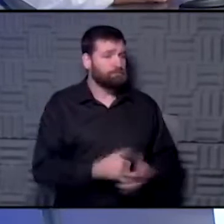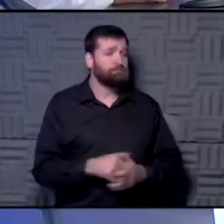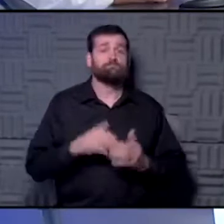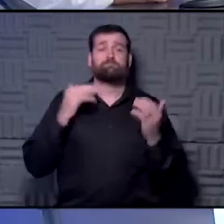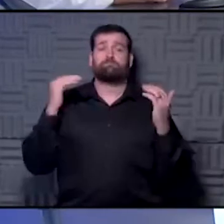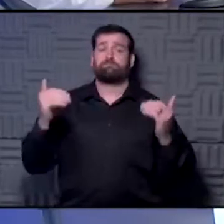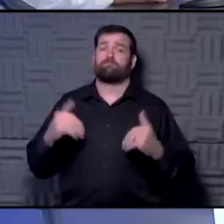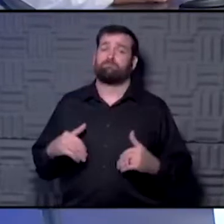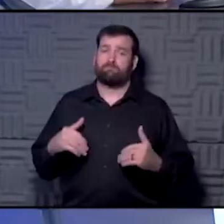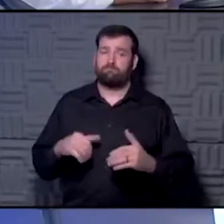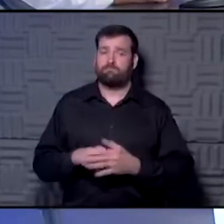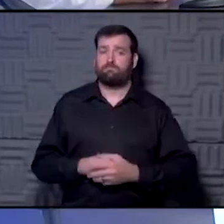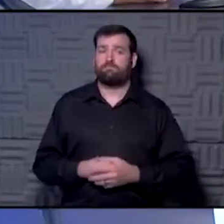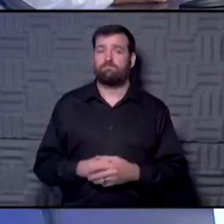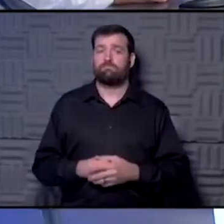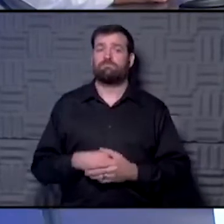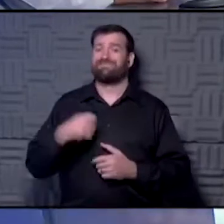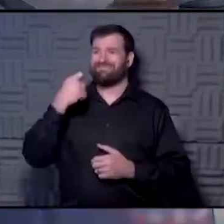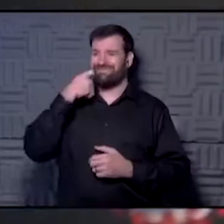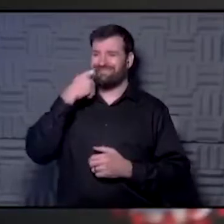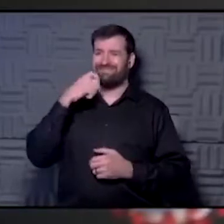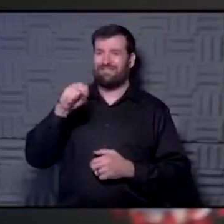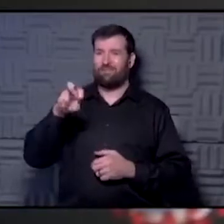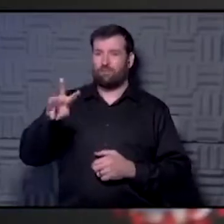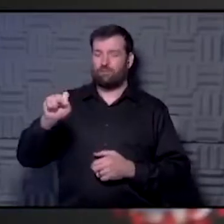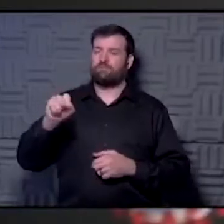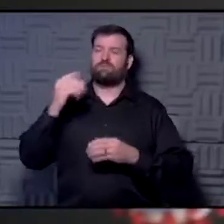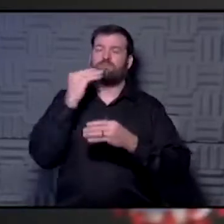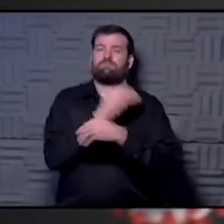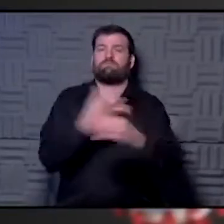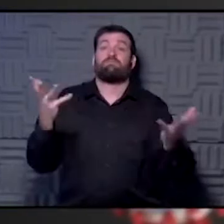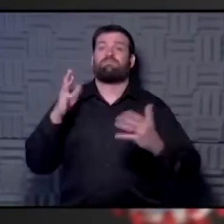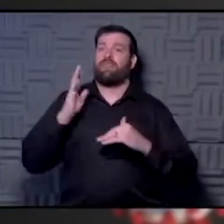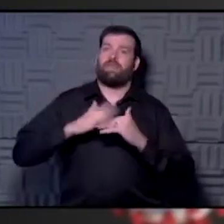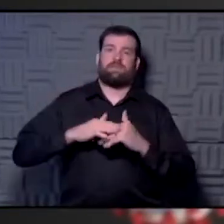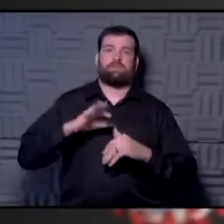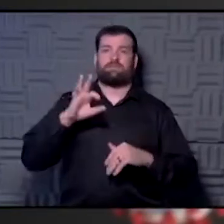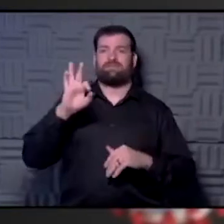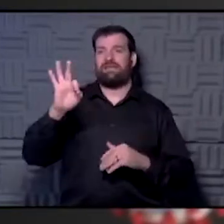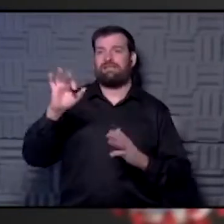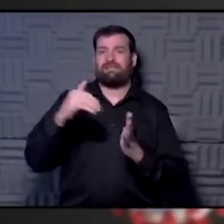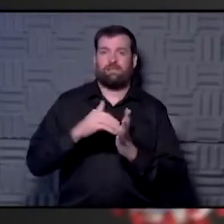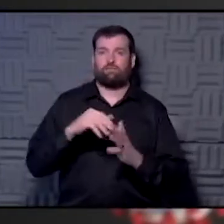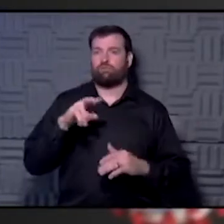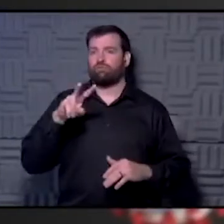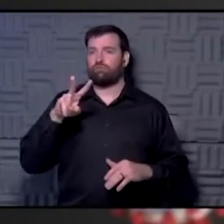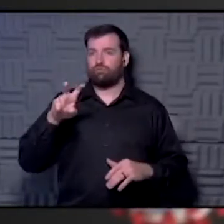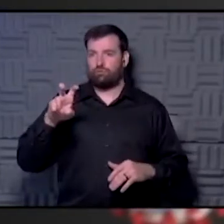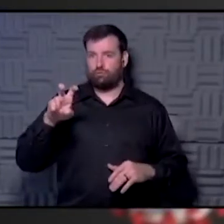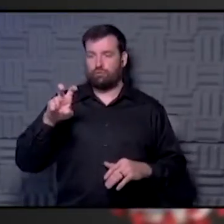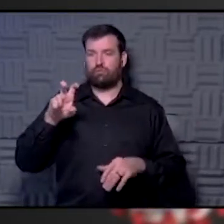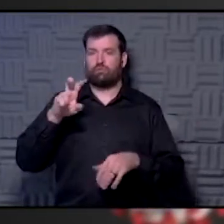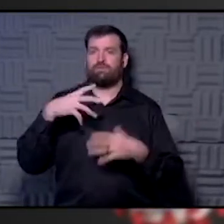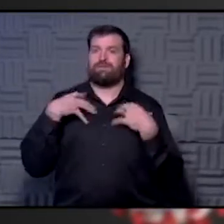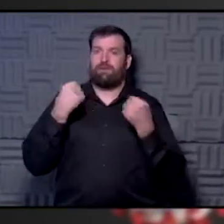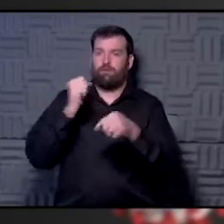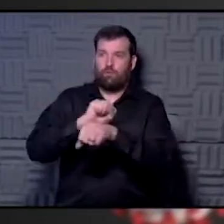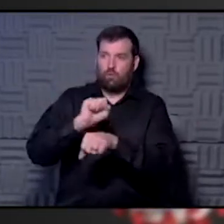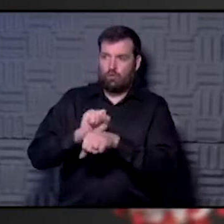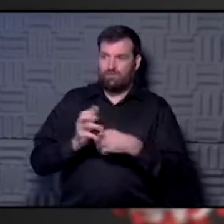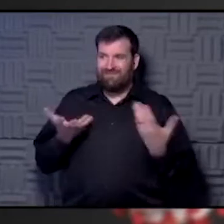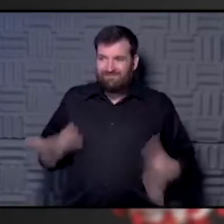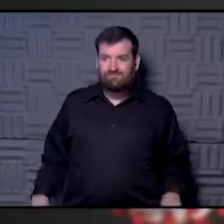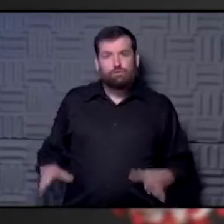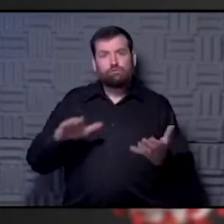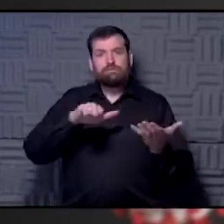next question. Yeah. Recent news reports say that at least 9,200 healthcare workers nationally have died of COVID-19.